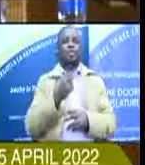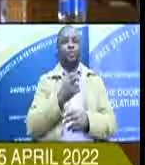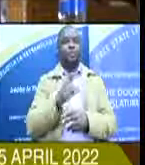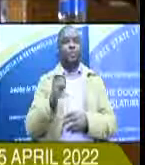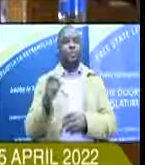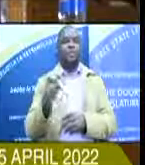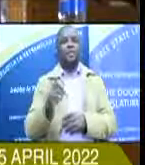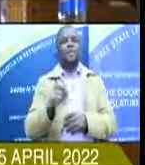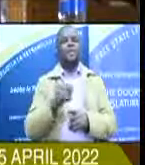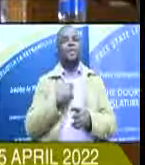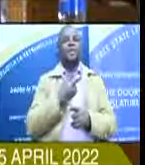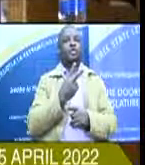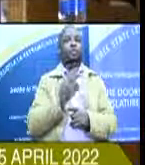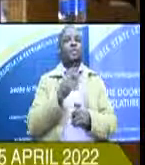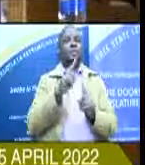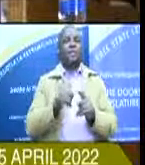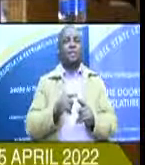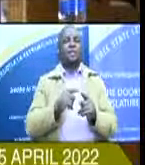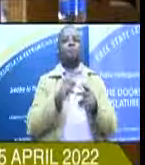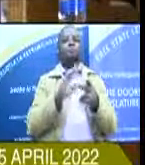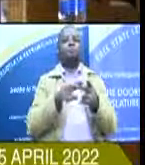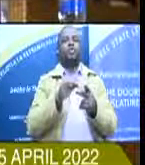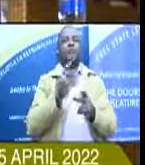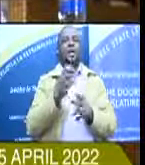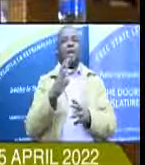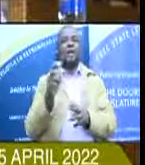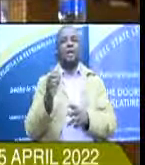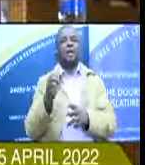medical specialists, 29 medical officers,